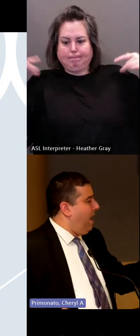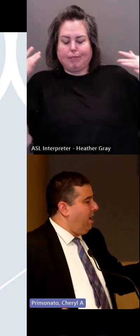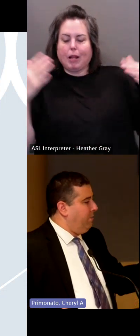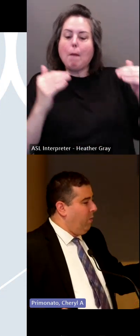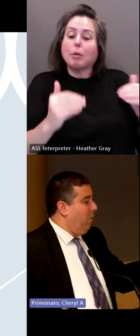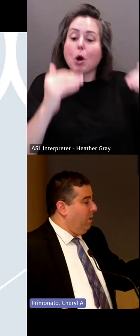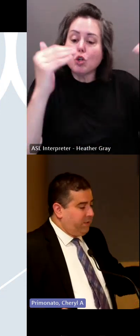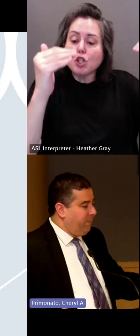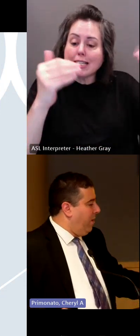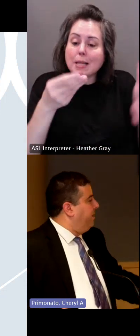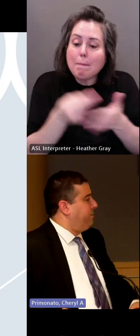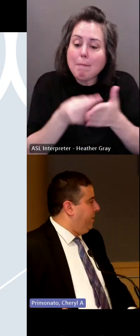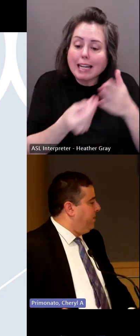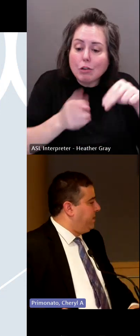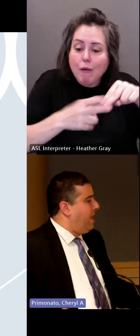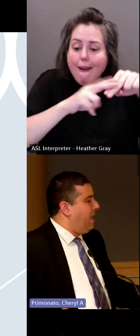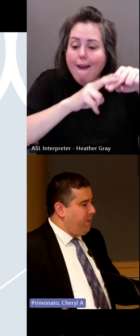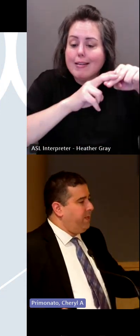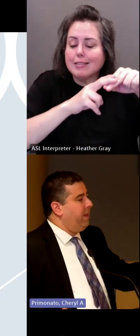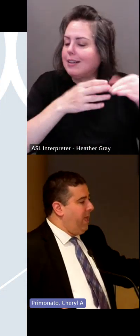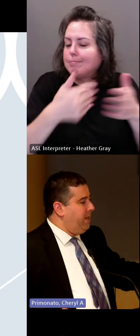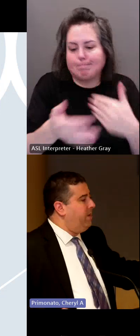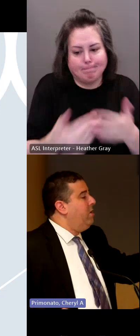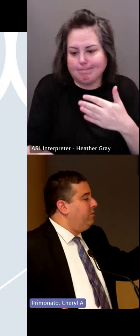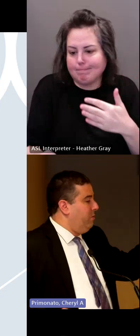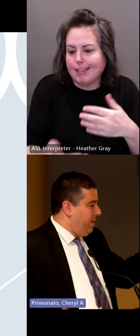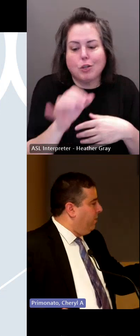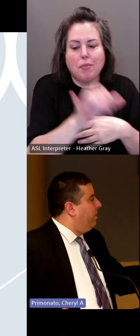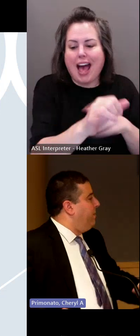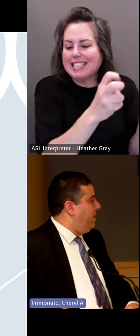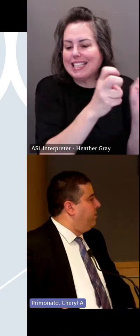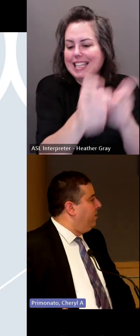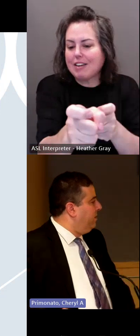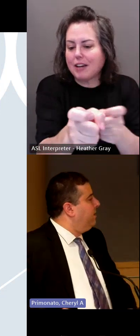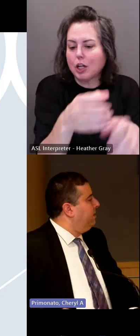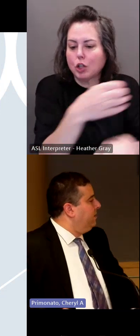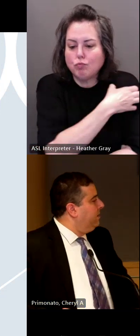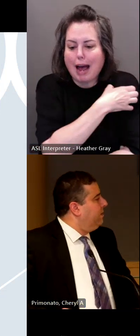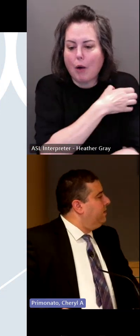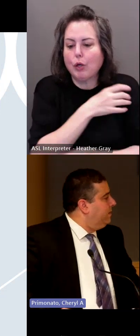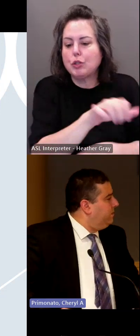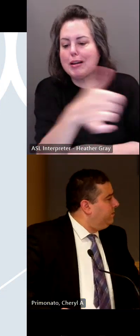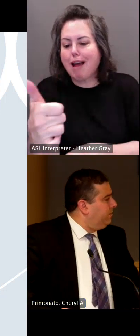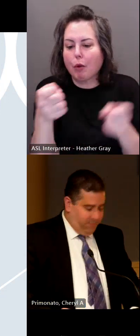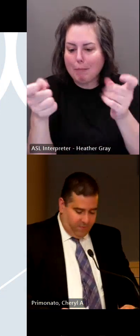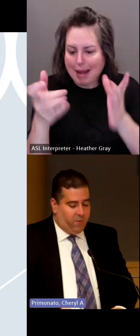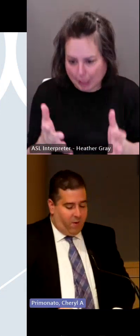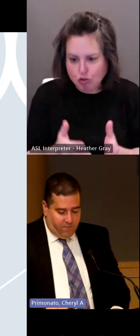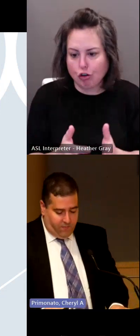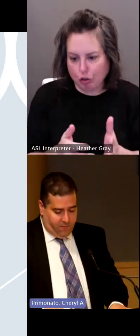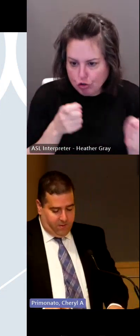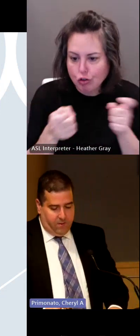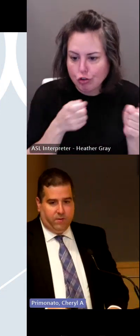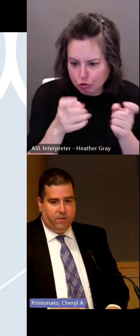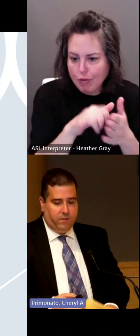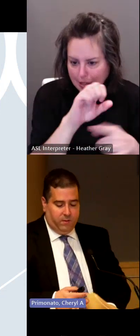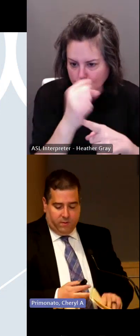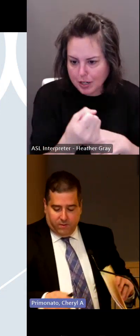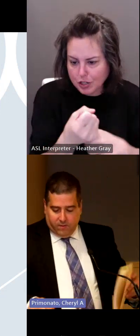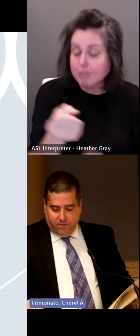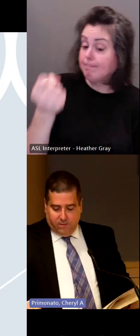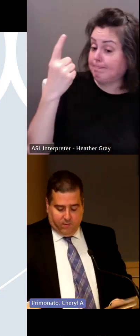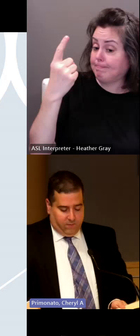raises, or something on the disciplinary side, it would be delegated to another manager. If you're welcome. Does